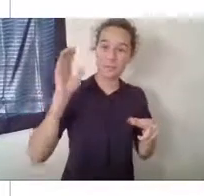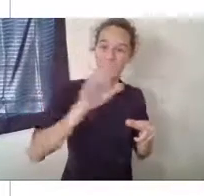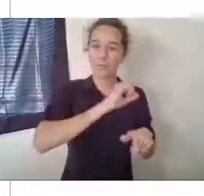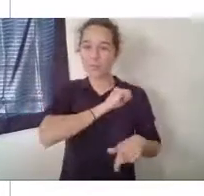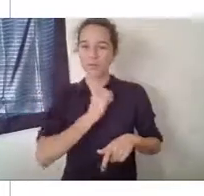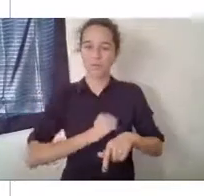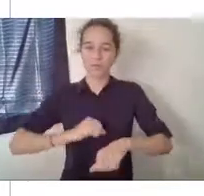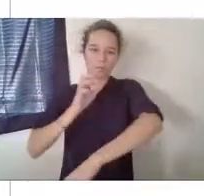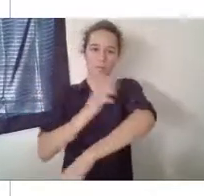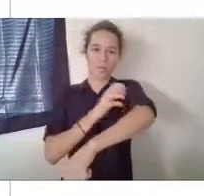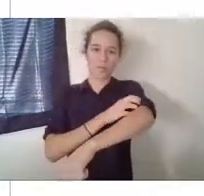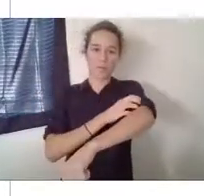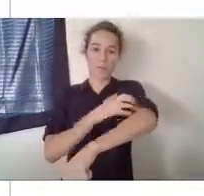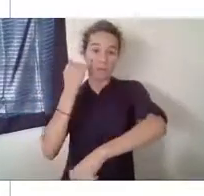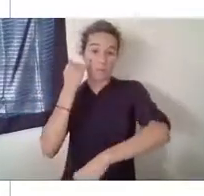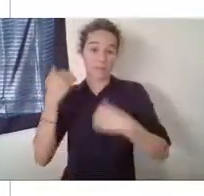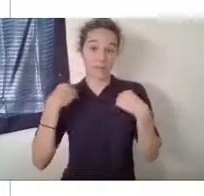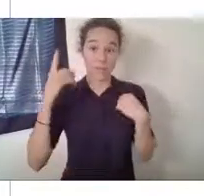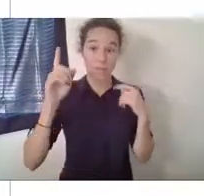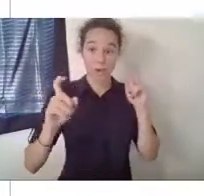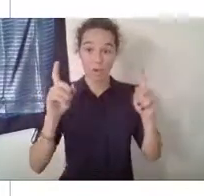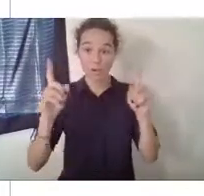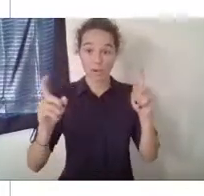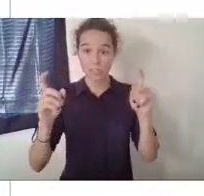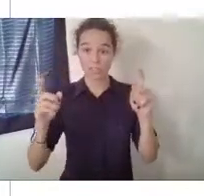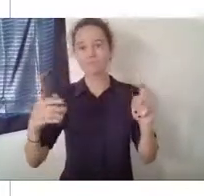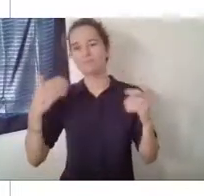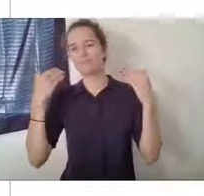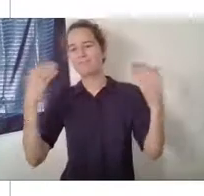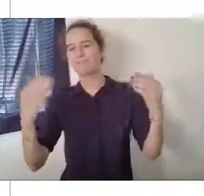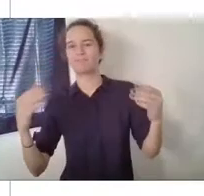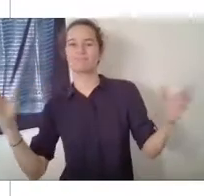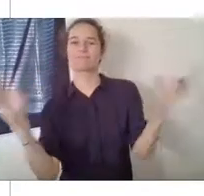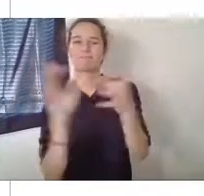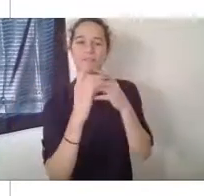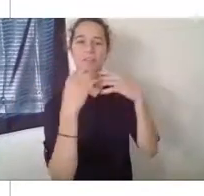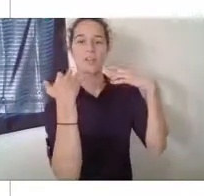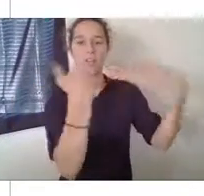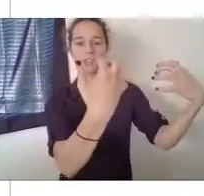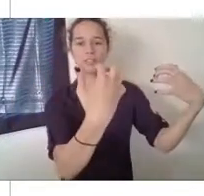strong, gesture effectively, and engage the audience. Thank you.